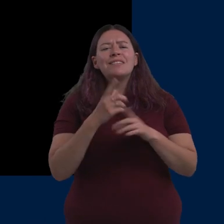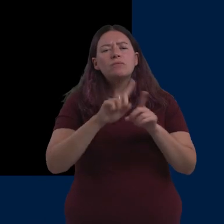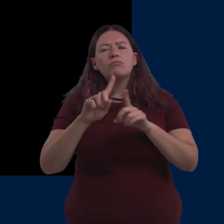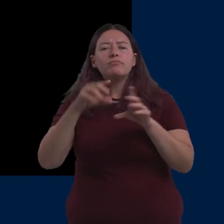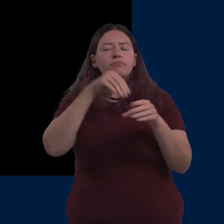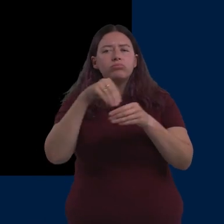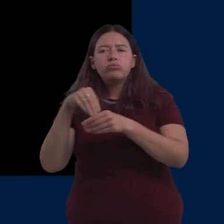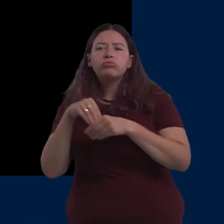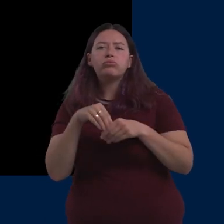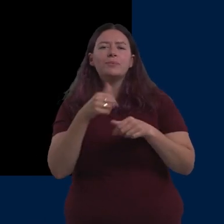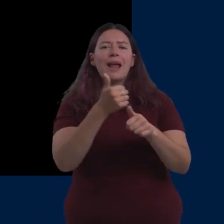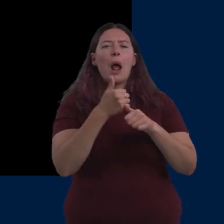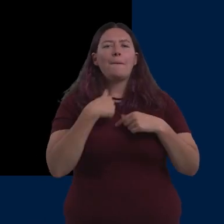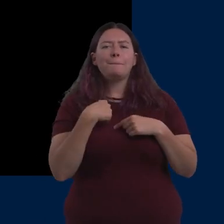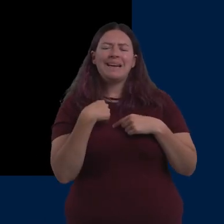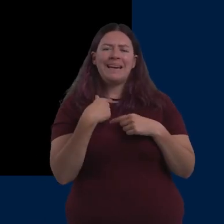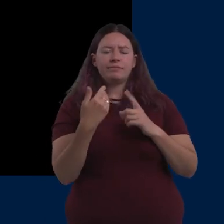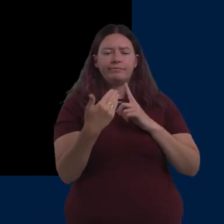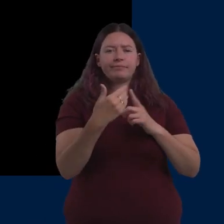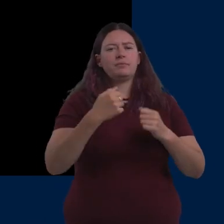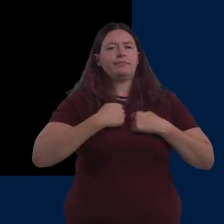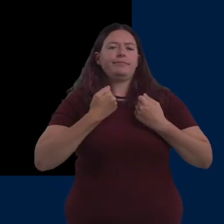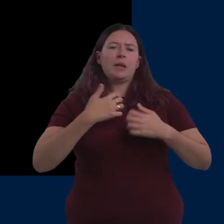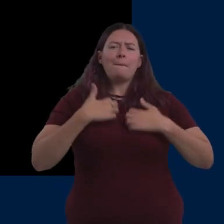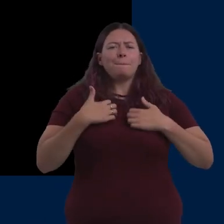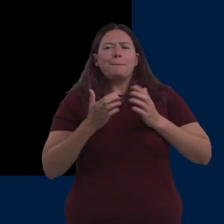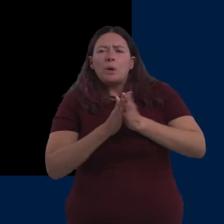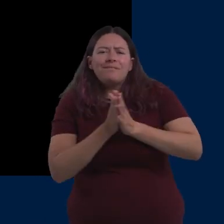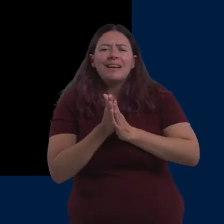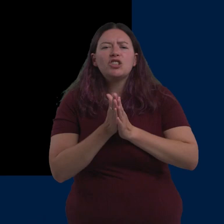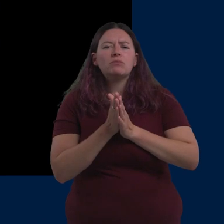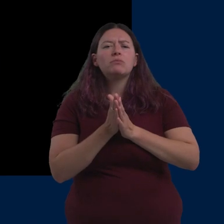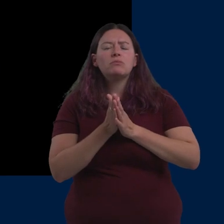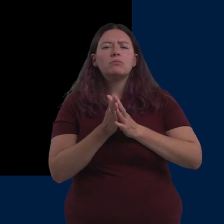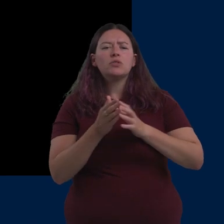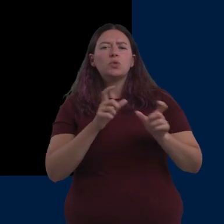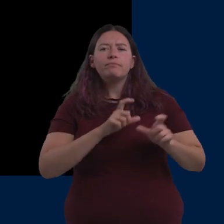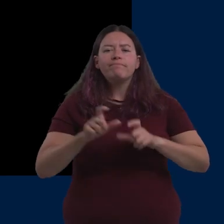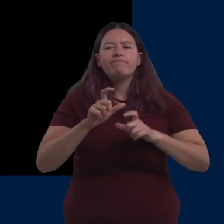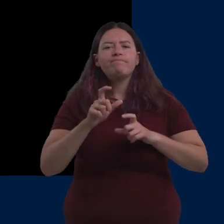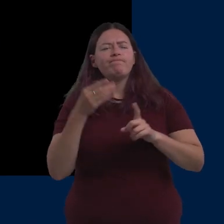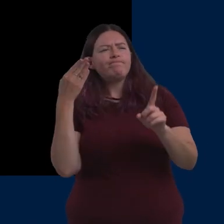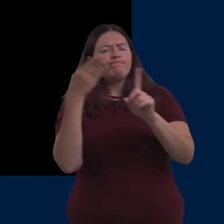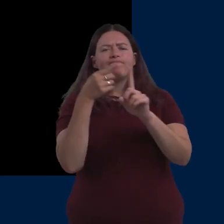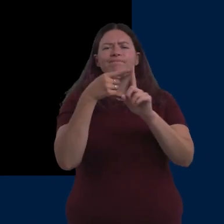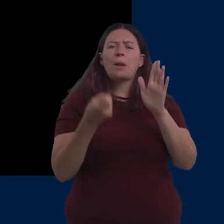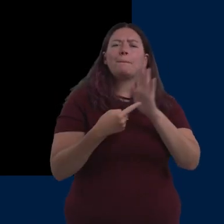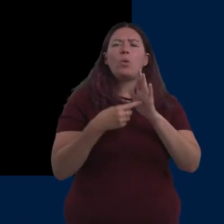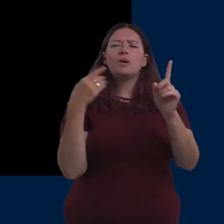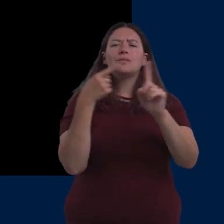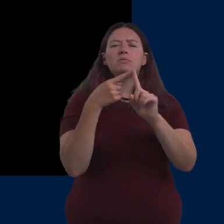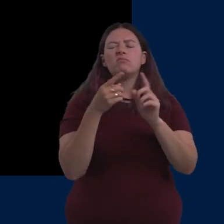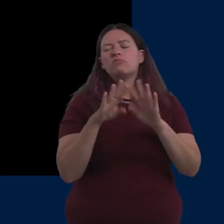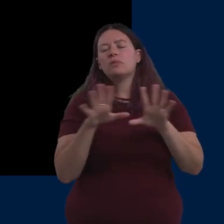was involved in allowed me to identify my motivations to work in pursuit of important goals such